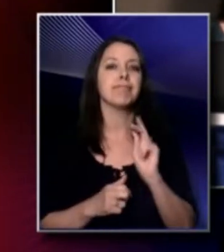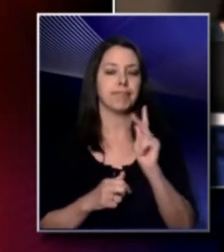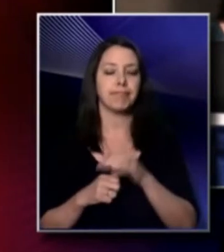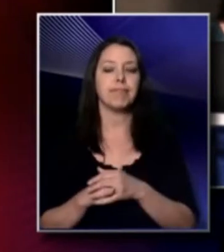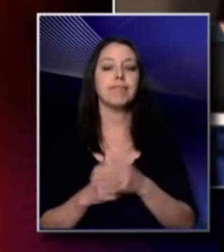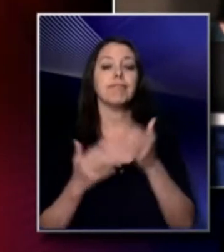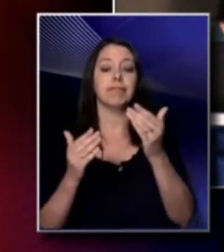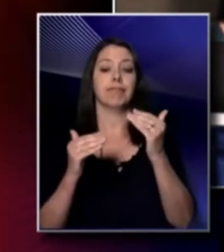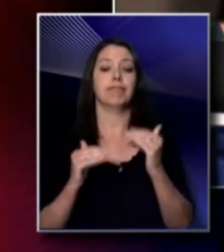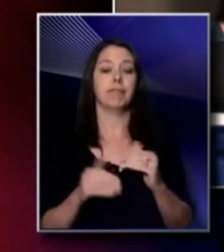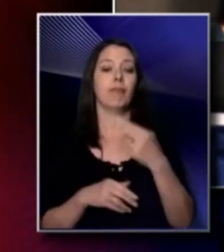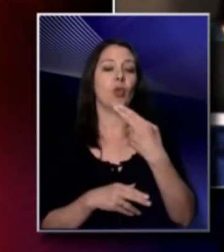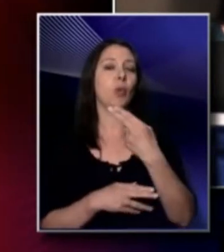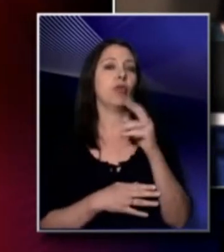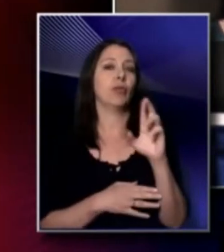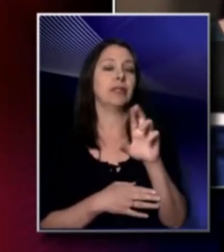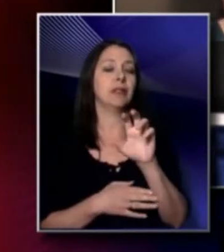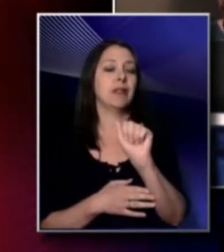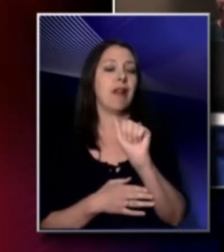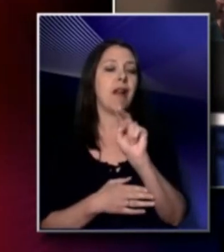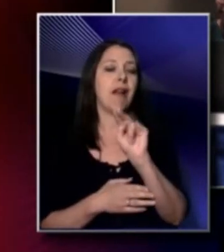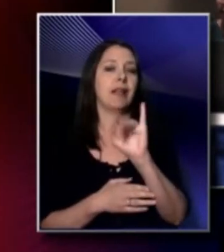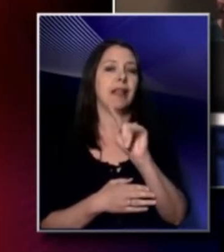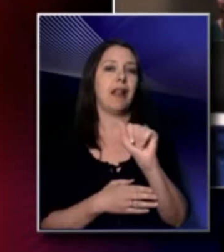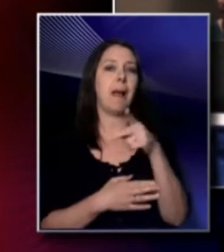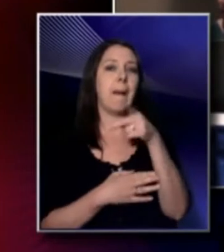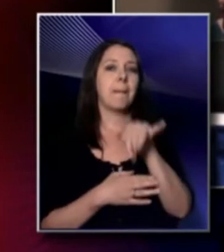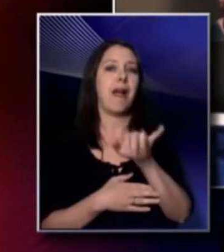Human Resources, Anita Pate.